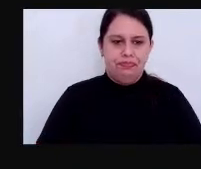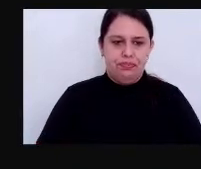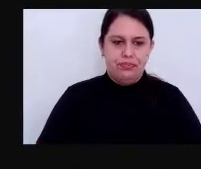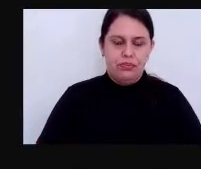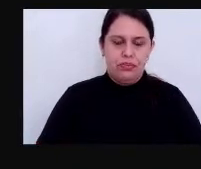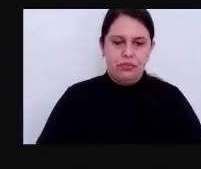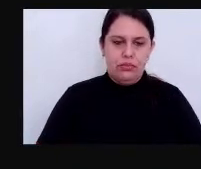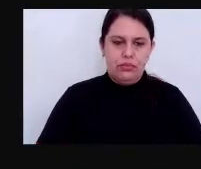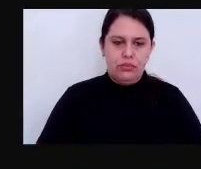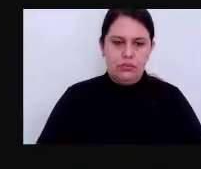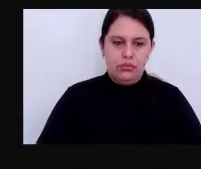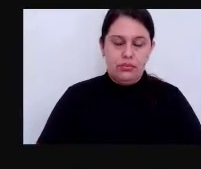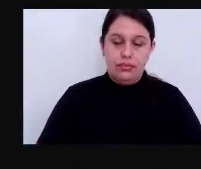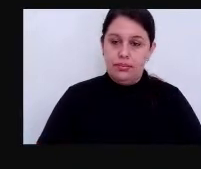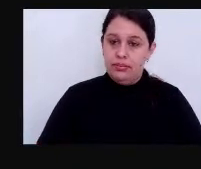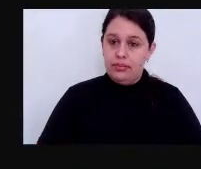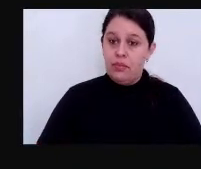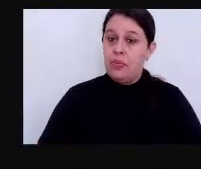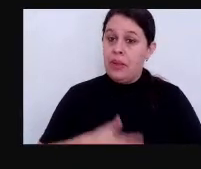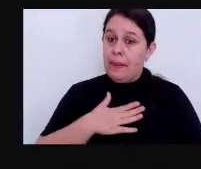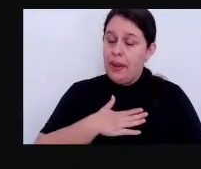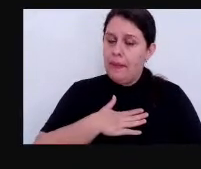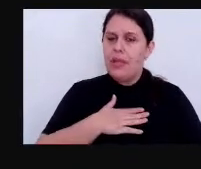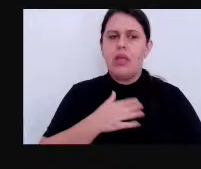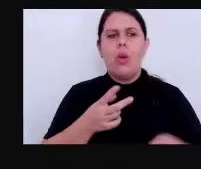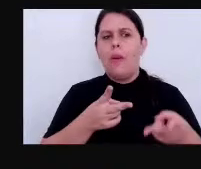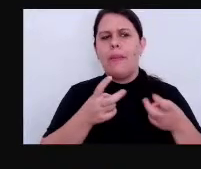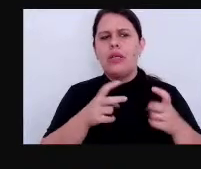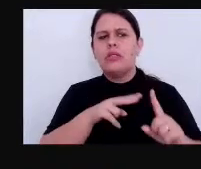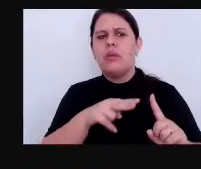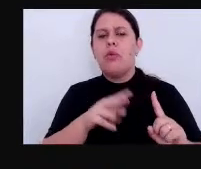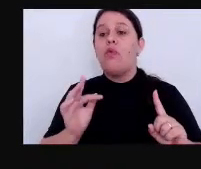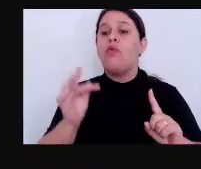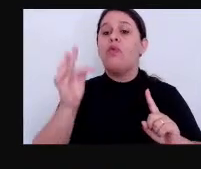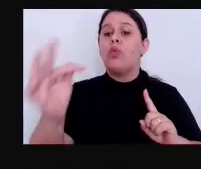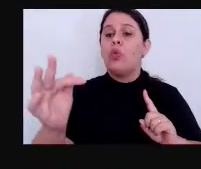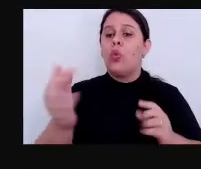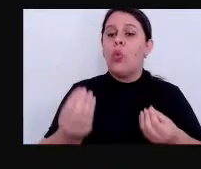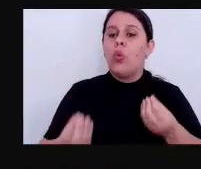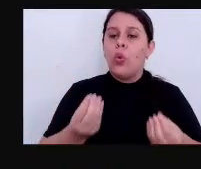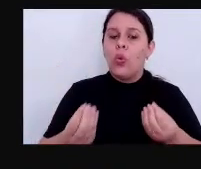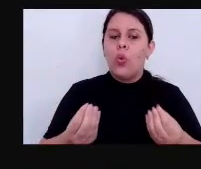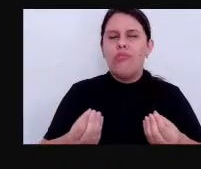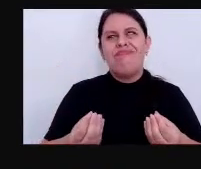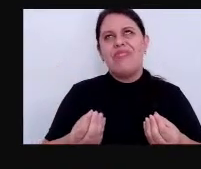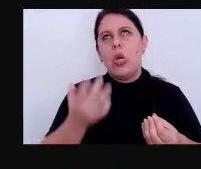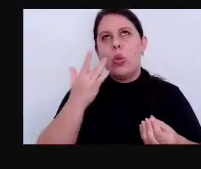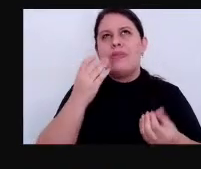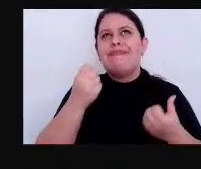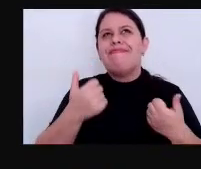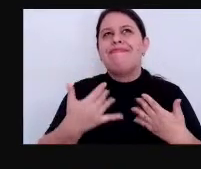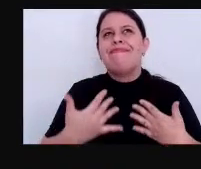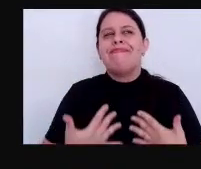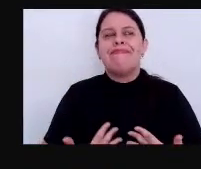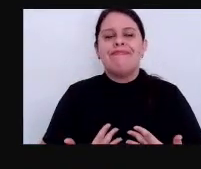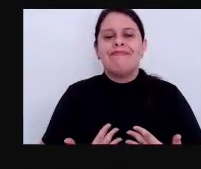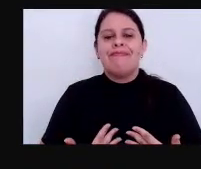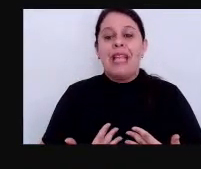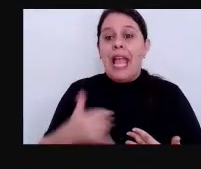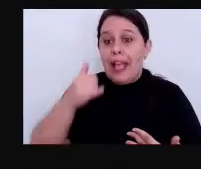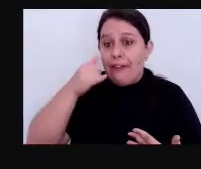not avoid, because technology is unavoidable. It's here, and we need to embrace it, and we need to work with